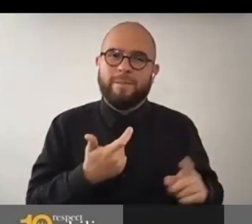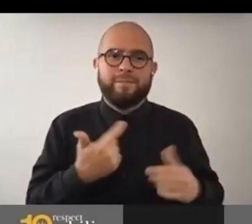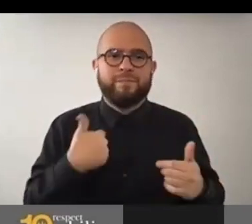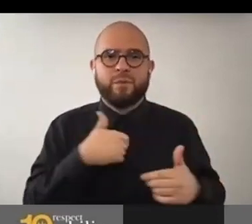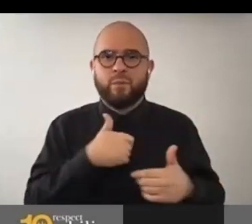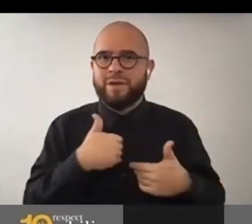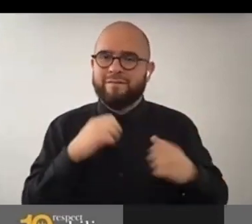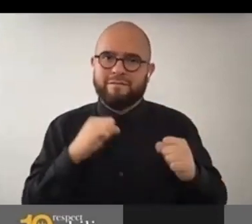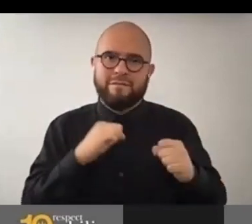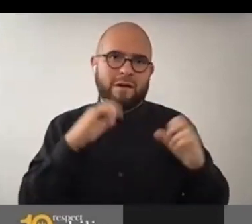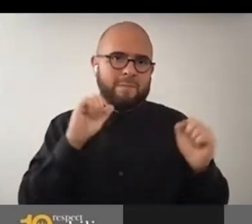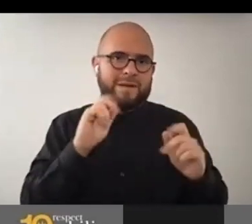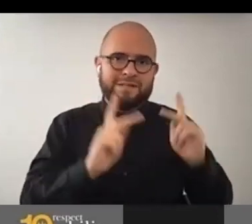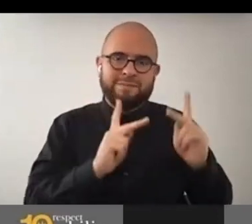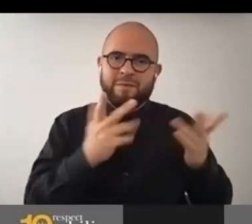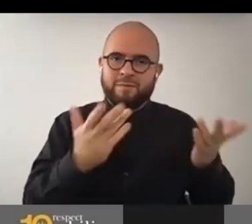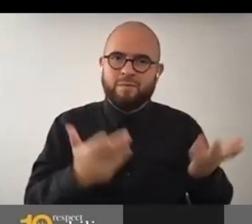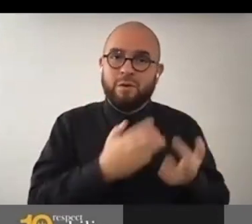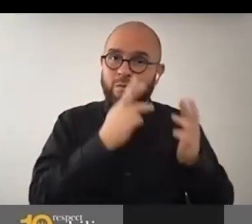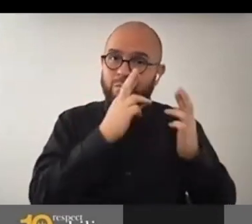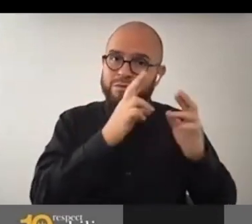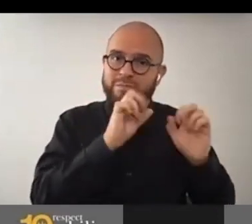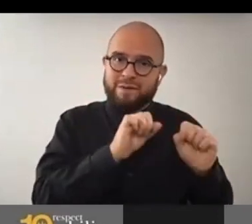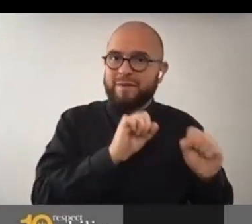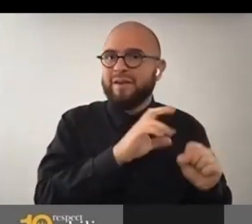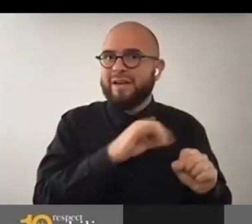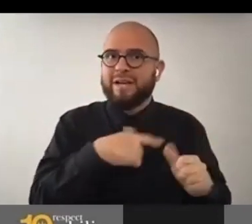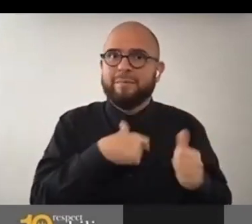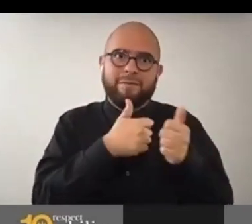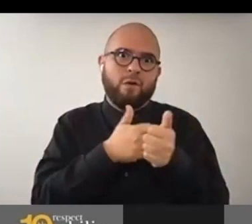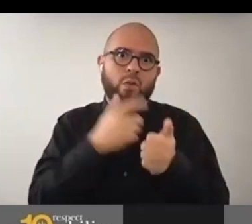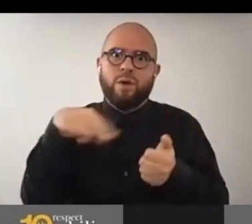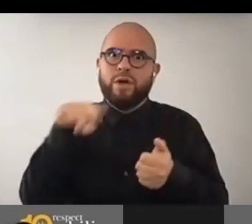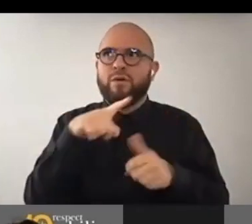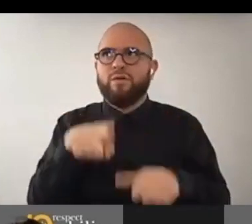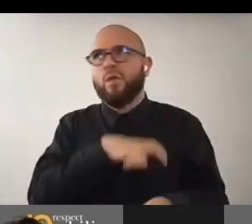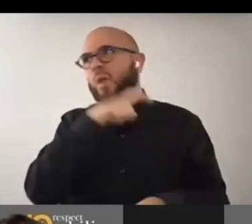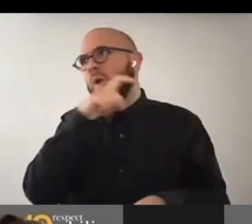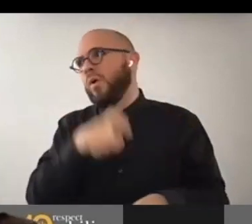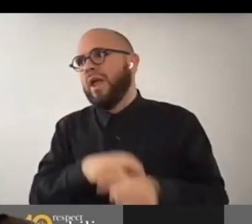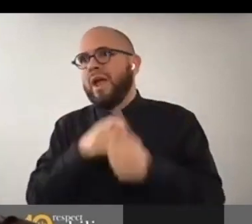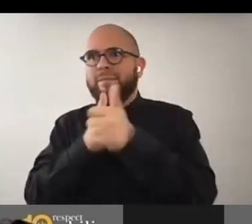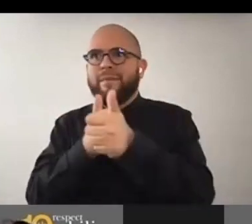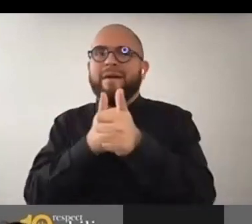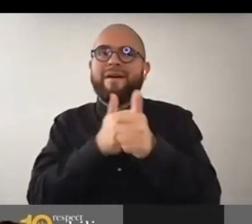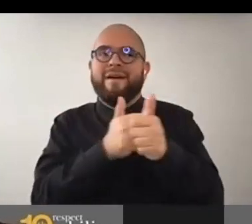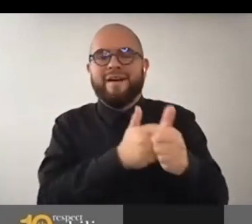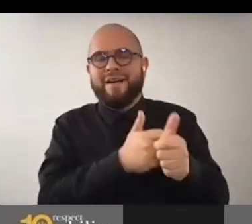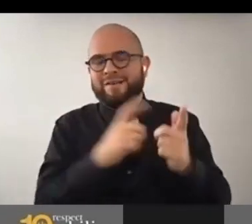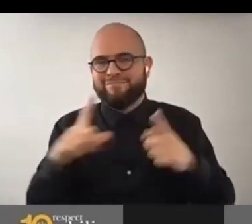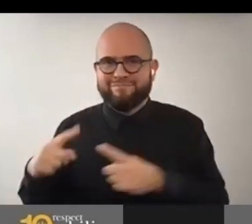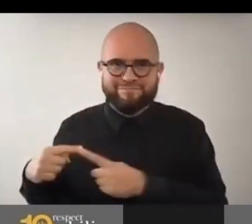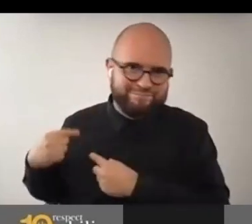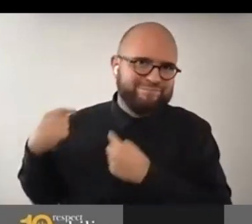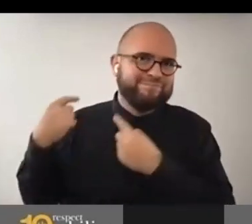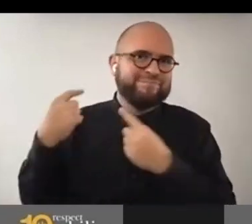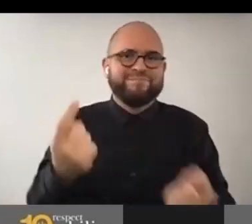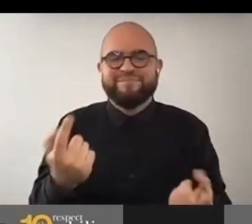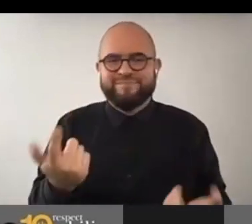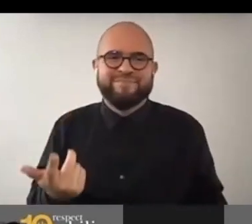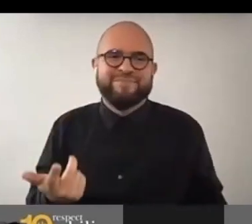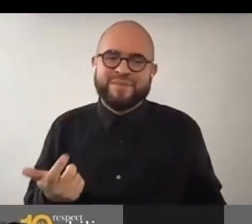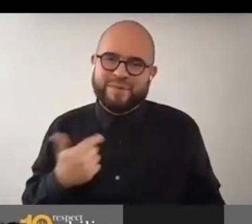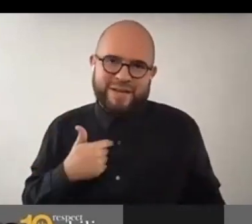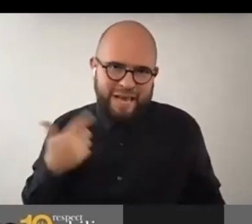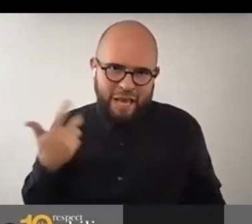people here at Respectability, and I've been following you all for like way too long already. So it's not like I didn't